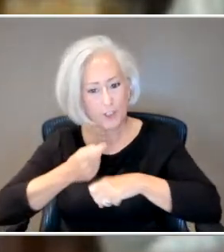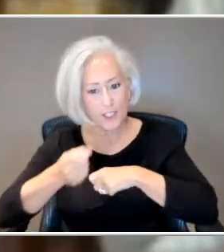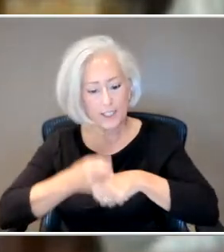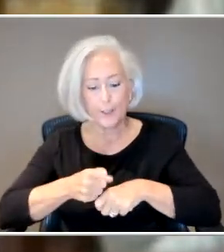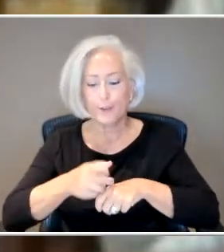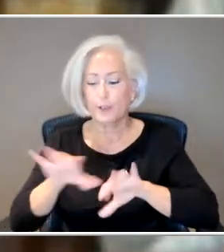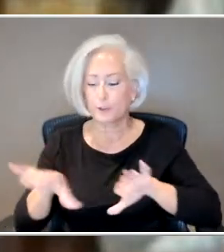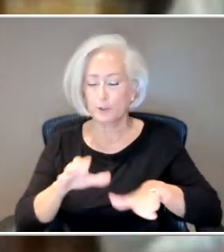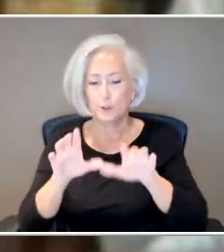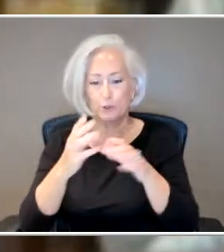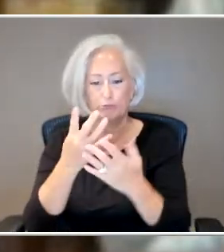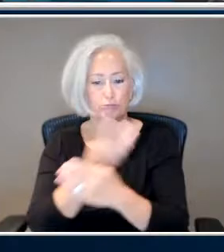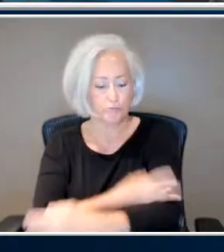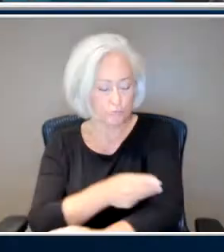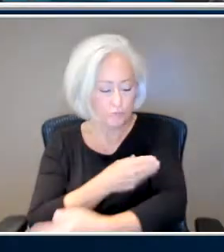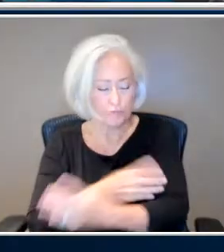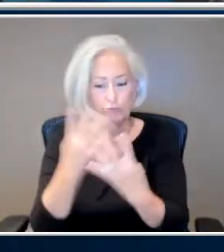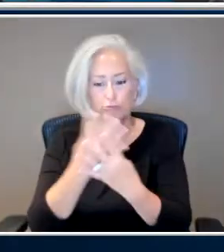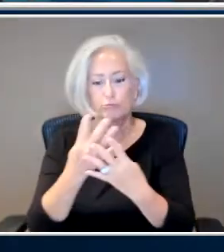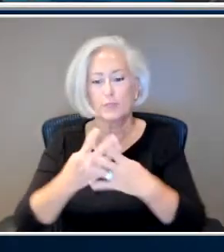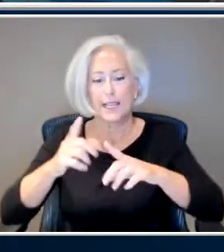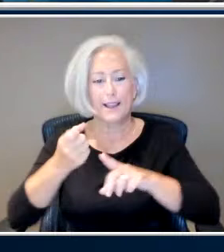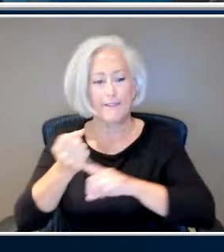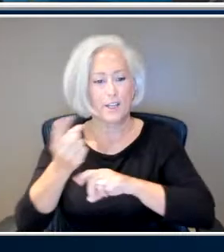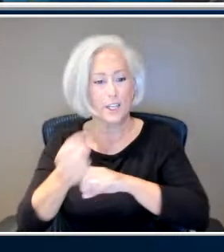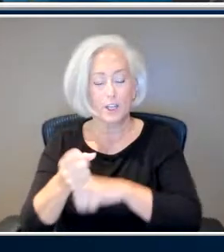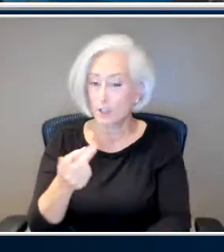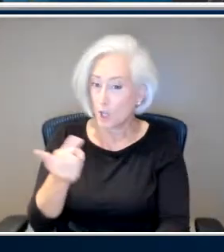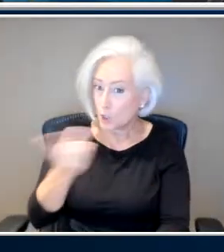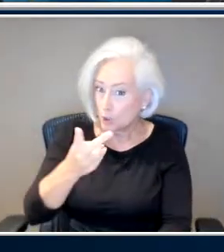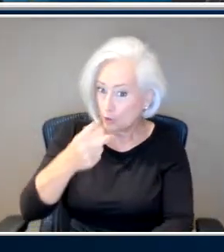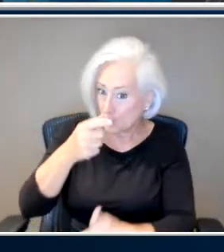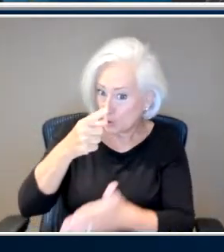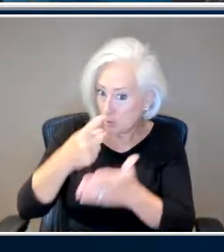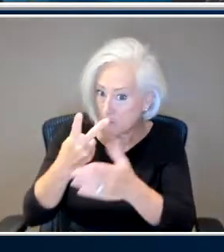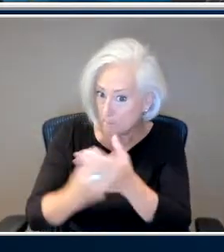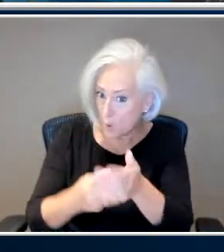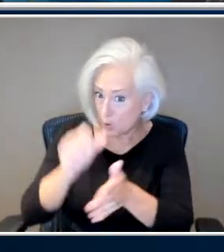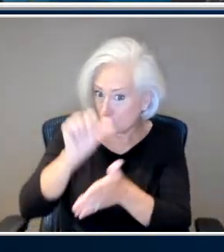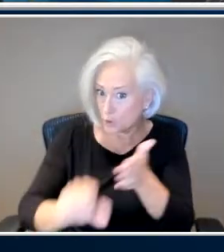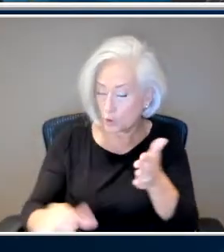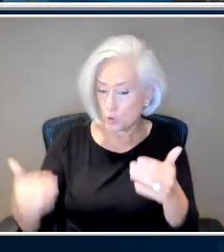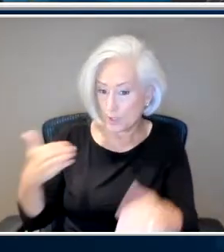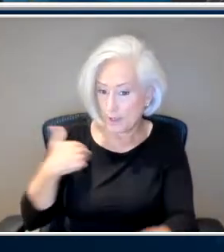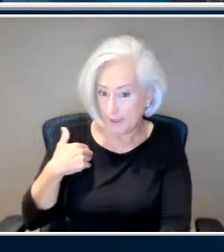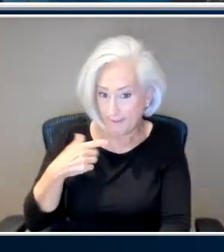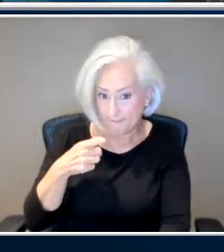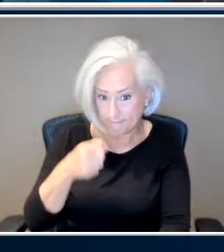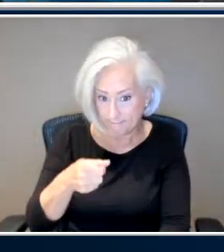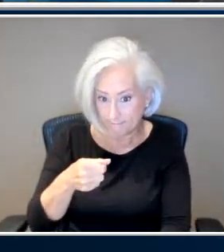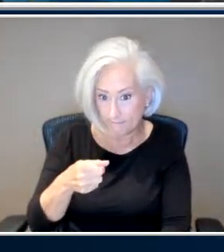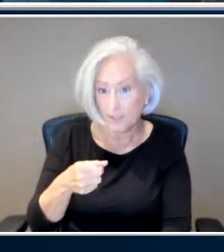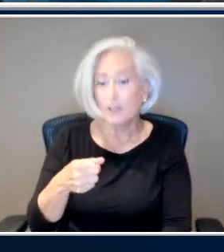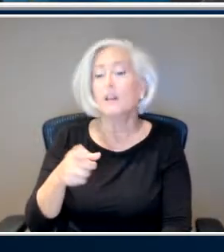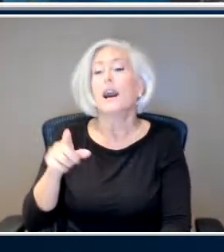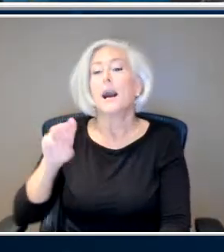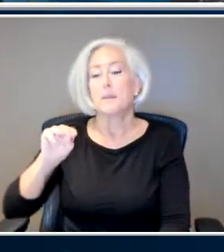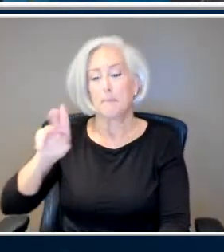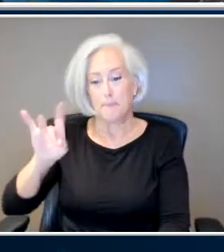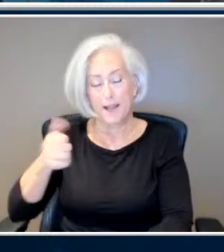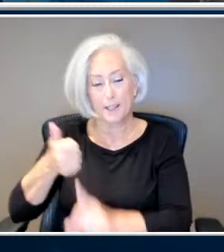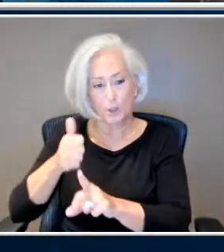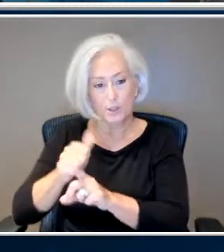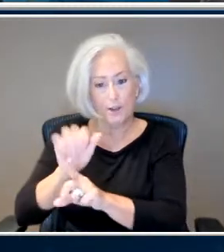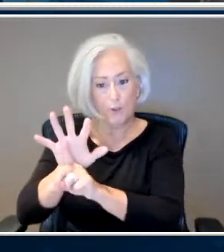tests. So you both had surgery regarding your treatment. You both had surgery. Mike, you had some radiation after. We've learned